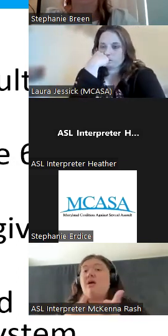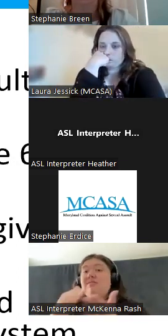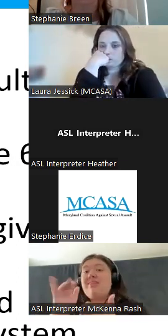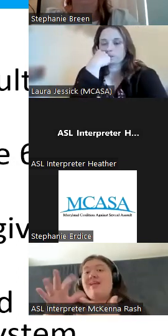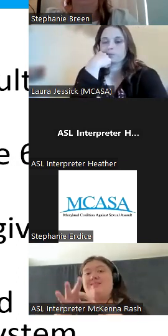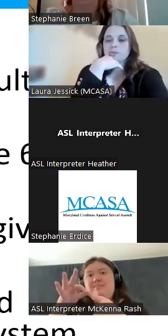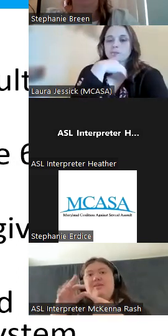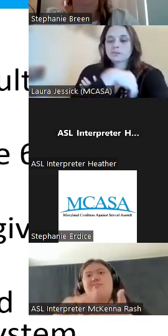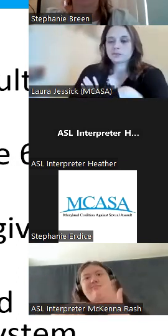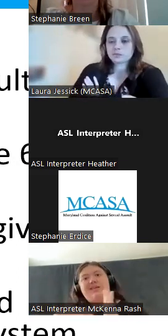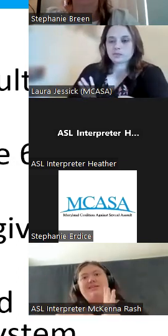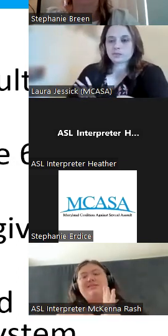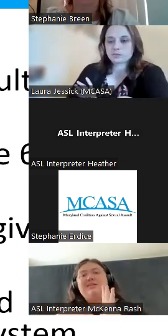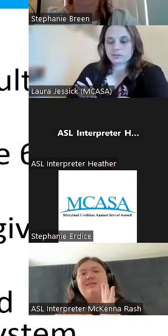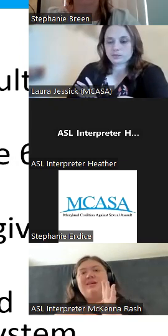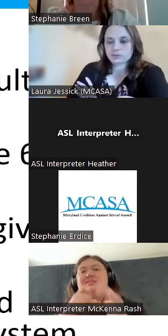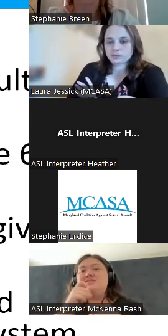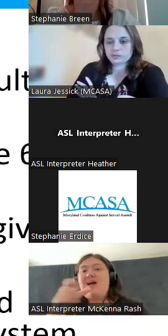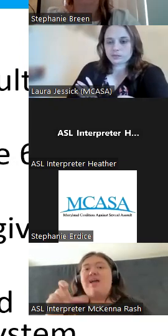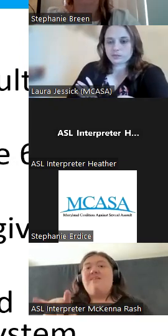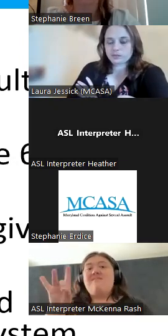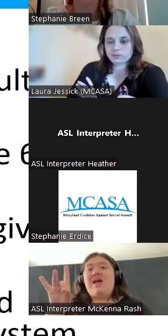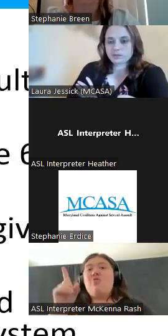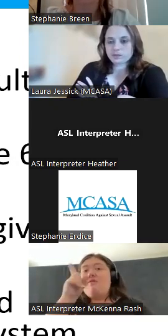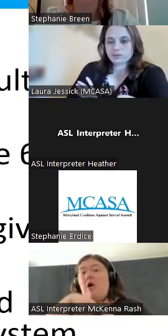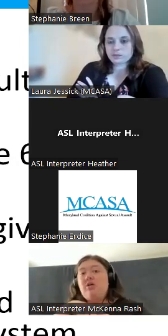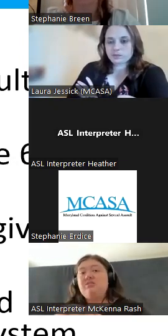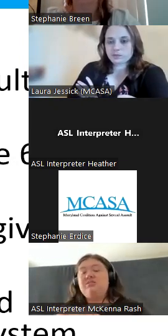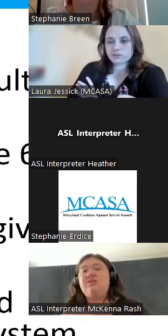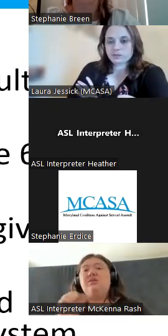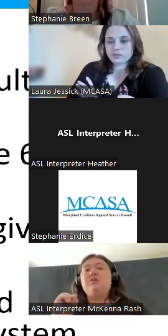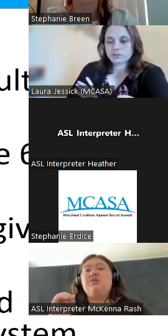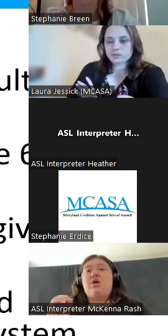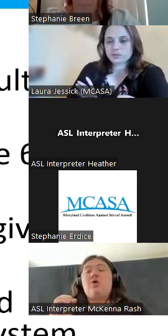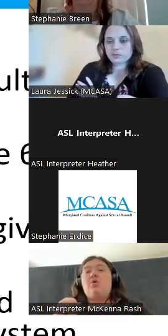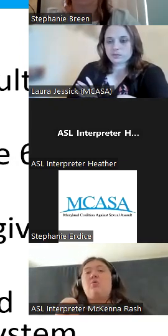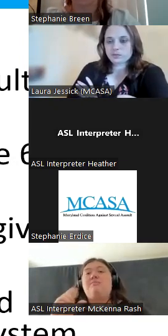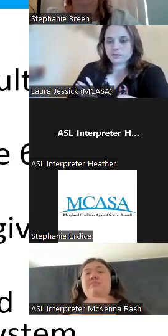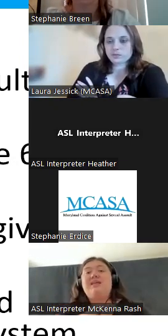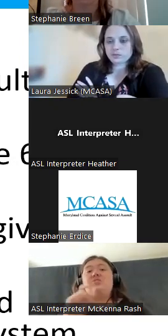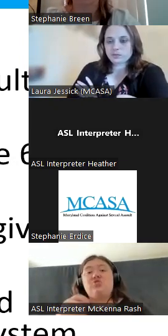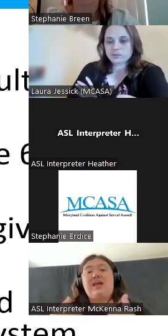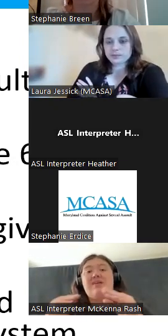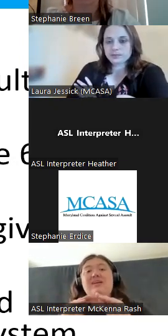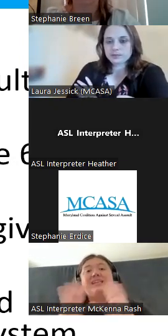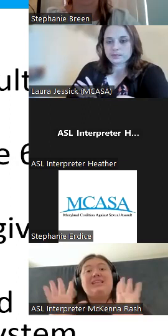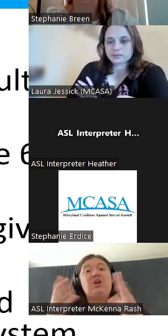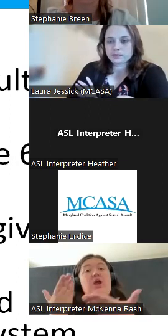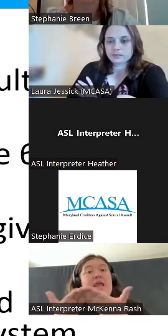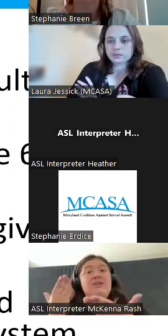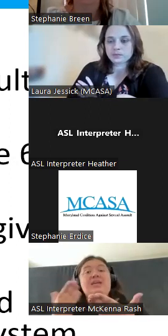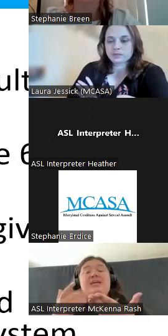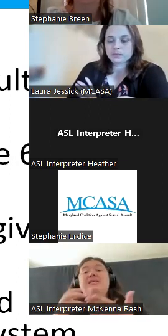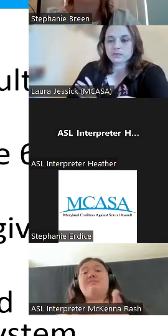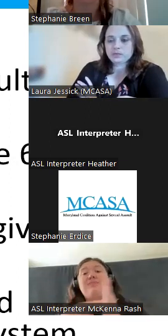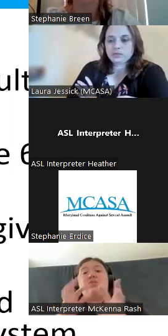is referred to as an unfounded false. So law enforcement must have clear evidence that indicates a report was false.